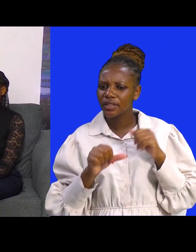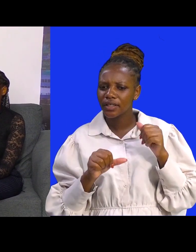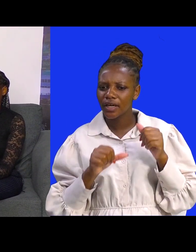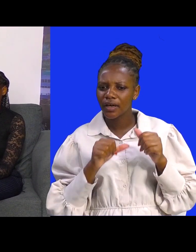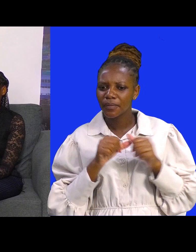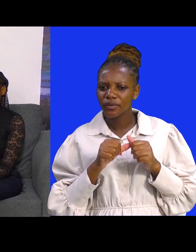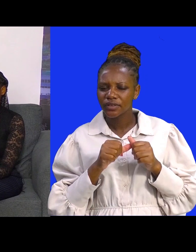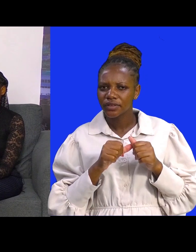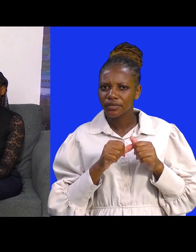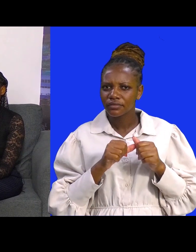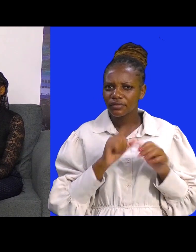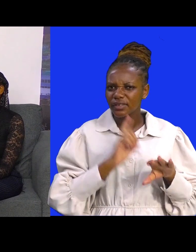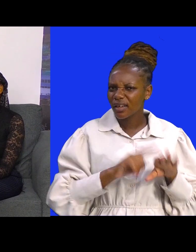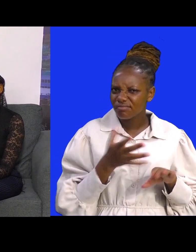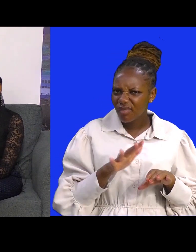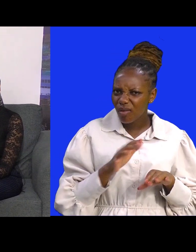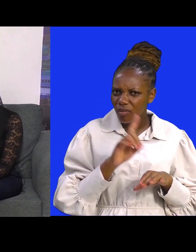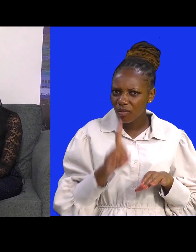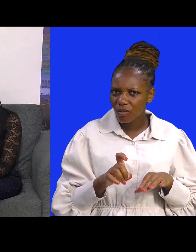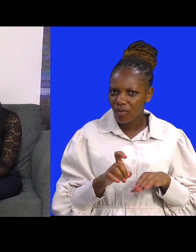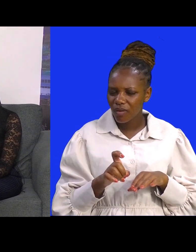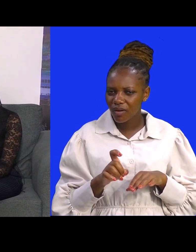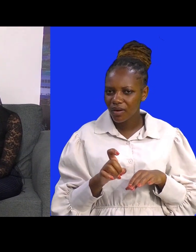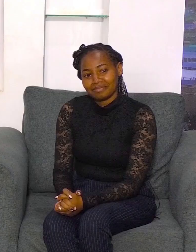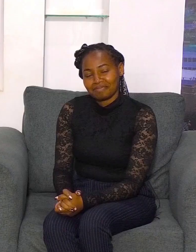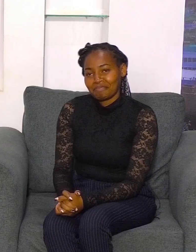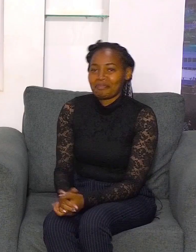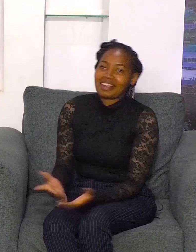talking about what duration?